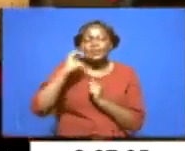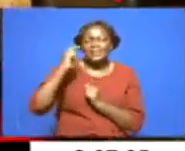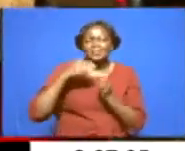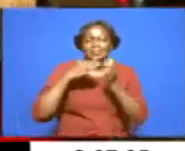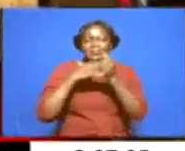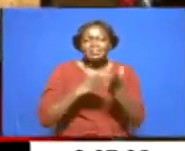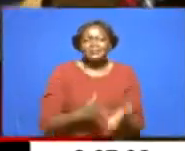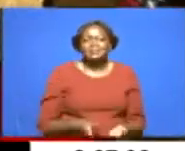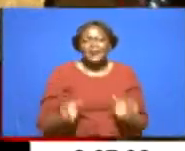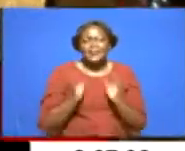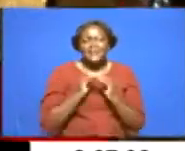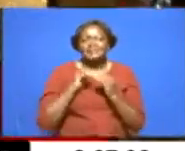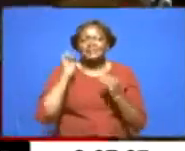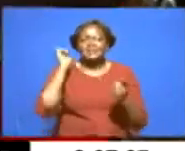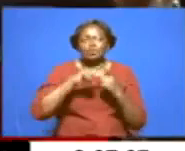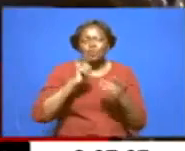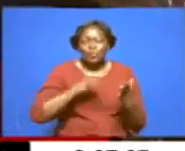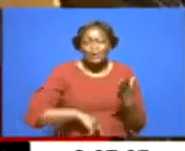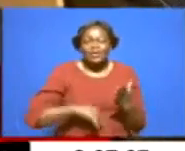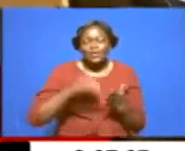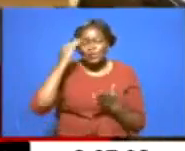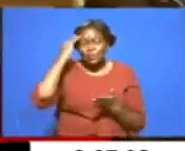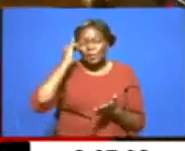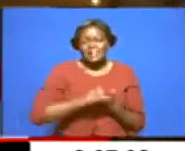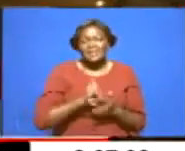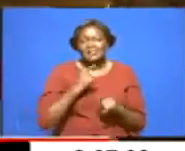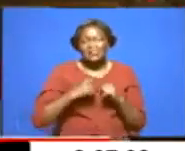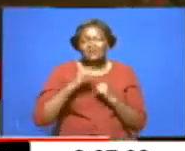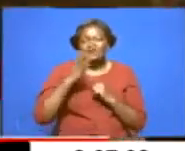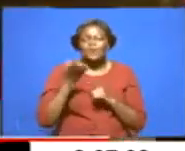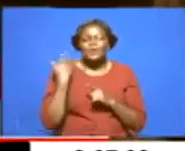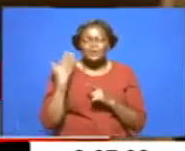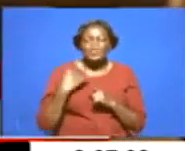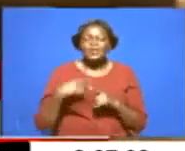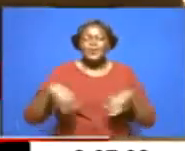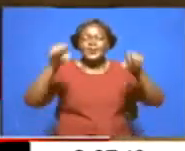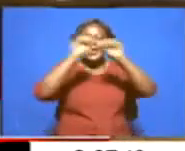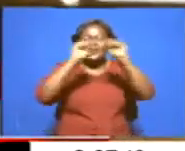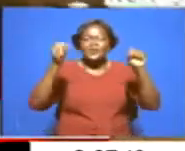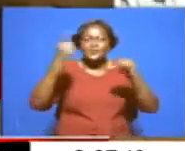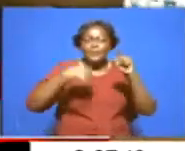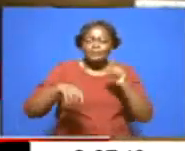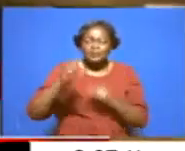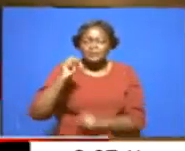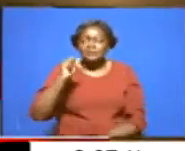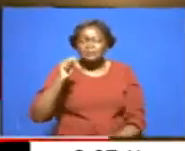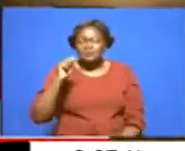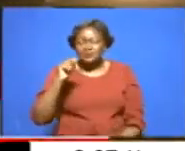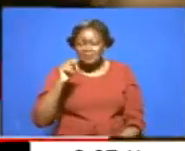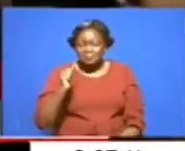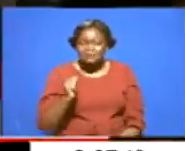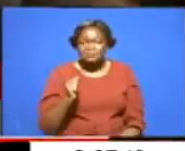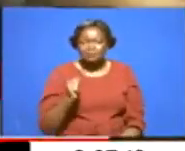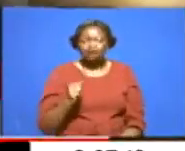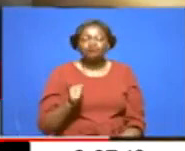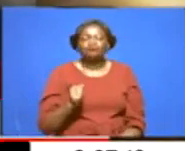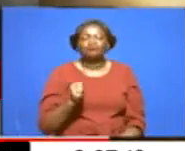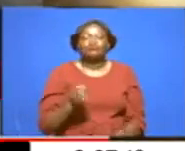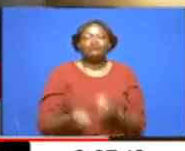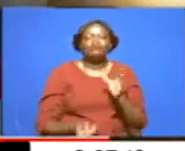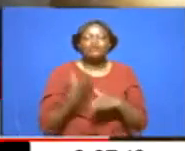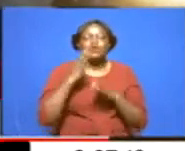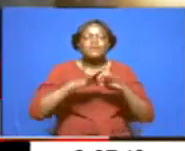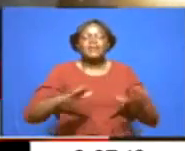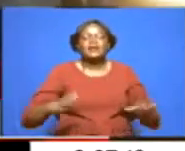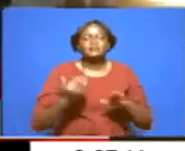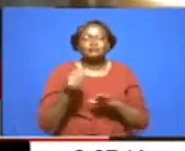big, knowing that about 4 years ago, the president, coming from Sagana, commissioned the market behind me. And you remember the famous words when he